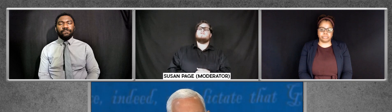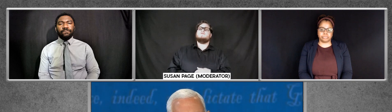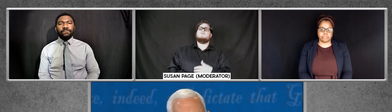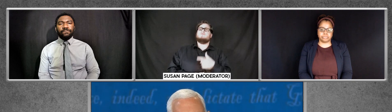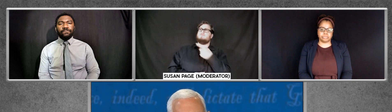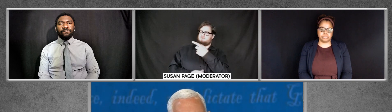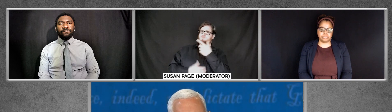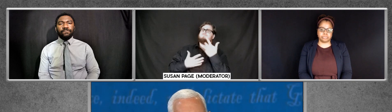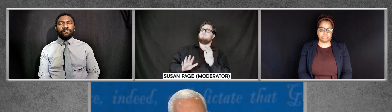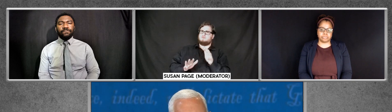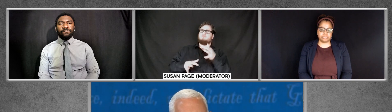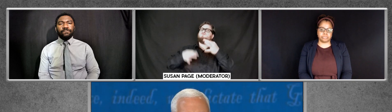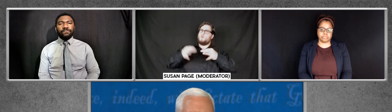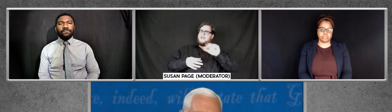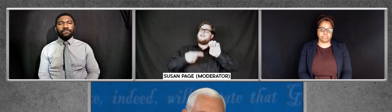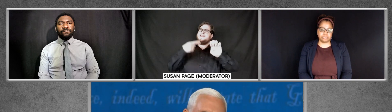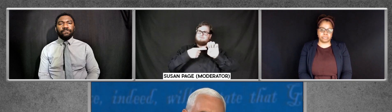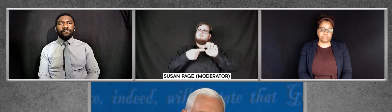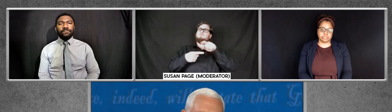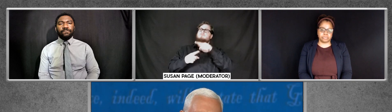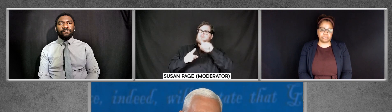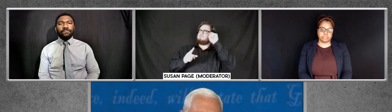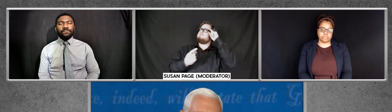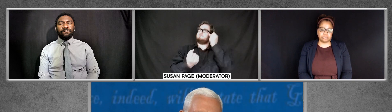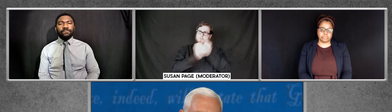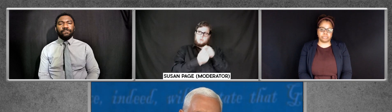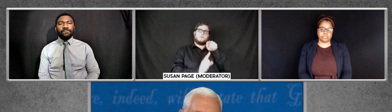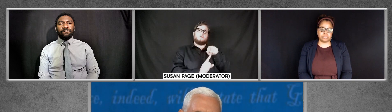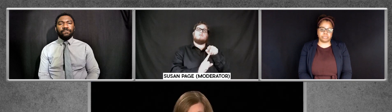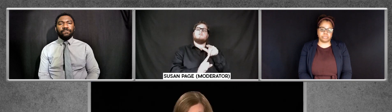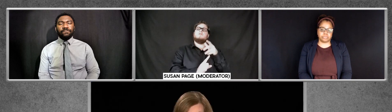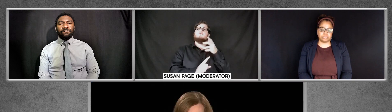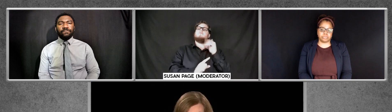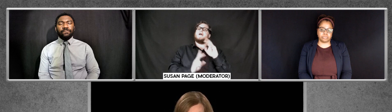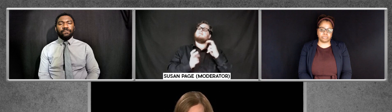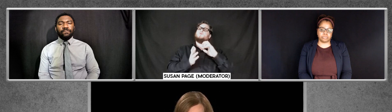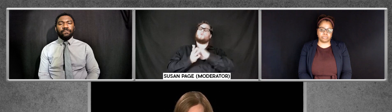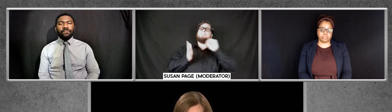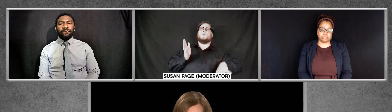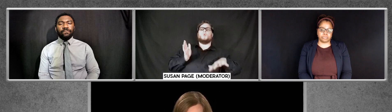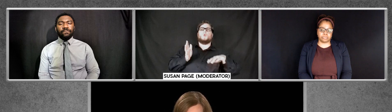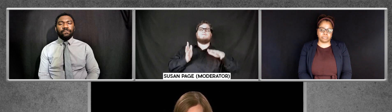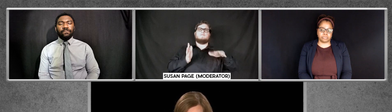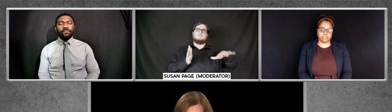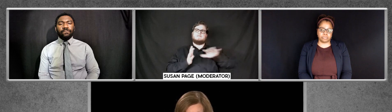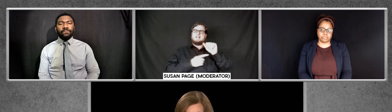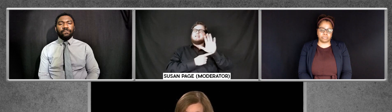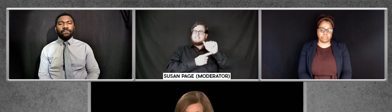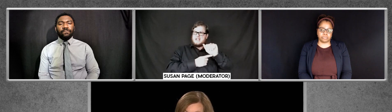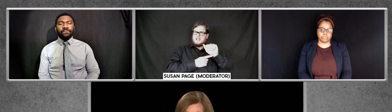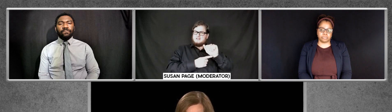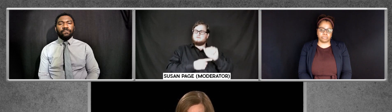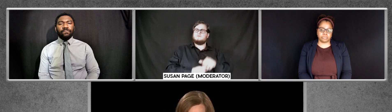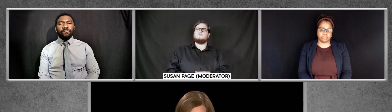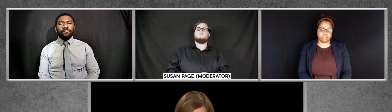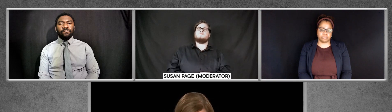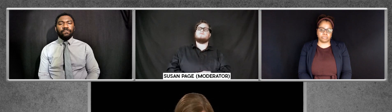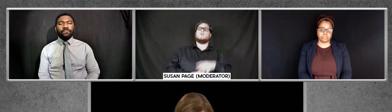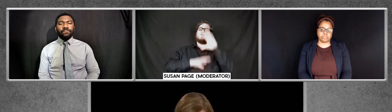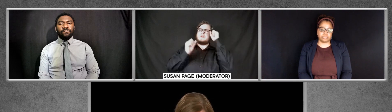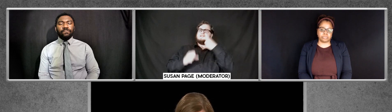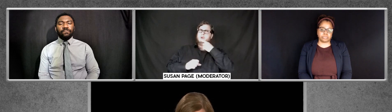administration supporting, that would strike down the Affordable Care Act. The president says, President Trump says that he's going to protect people with